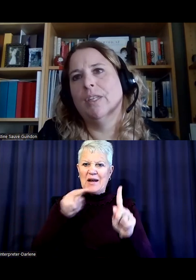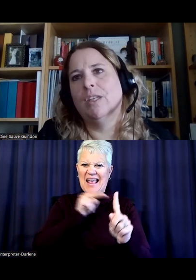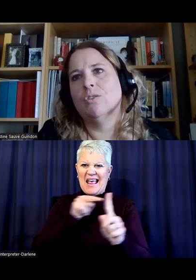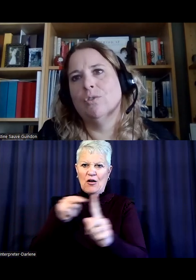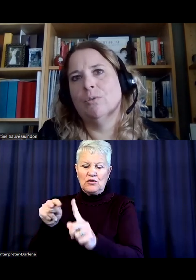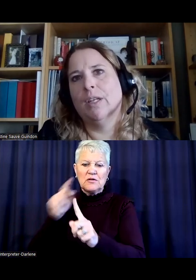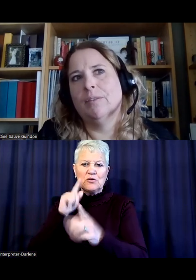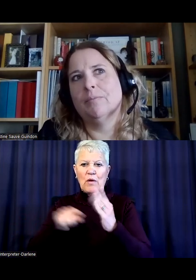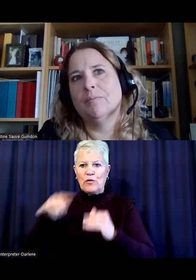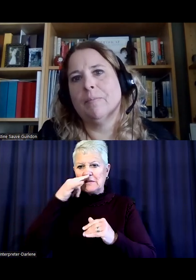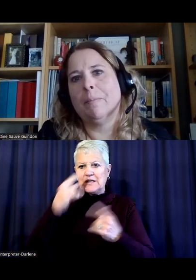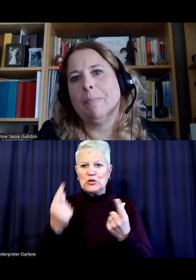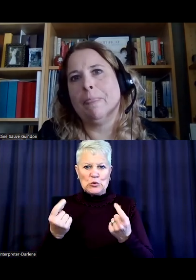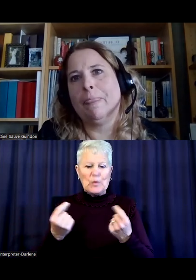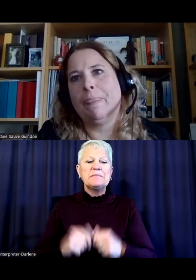to what the kids are doing.